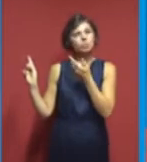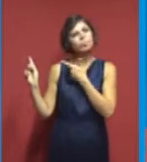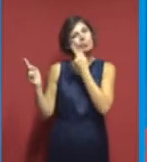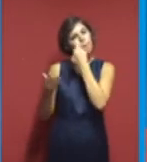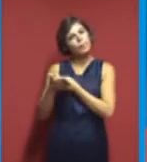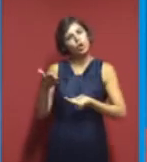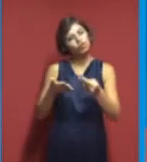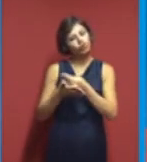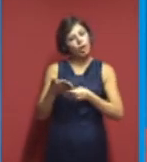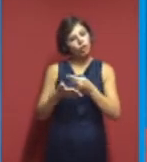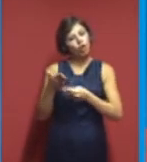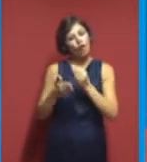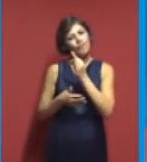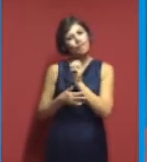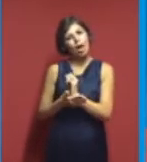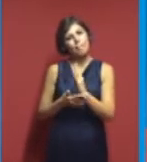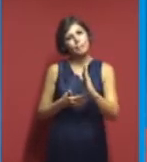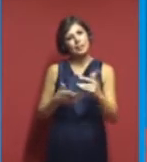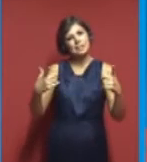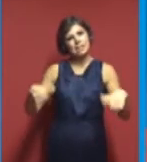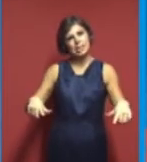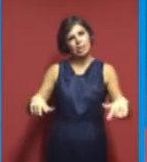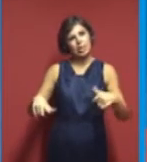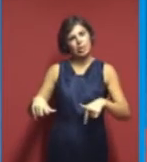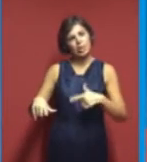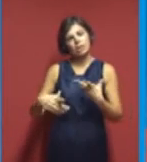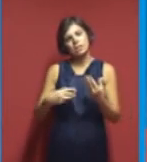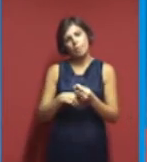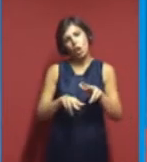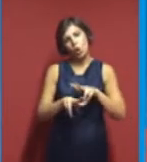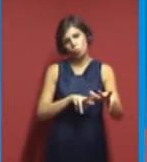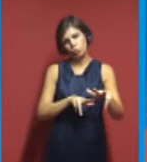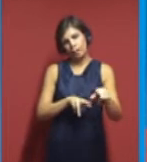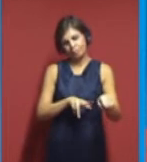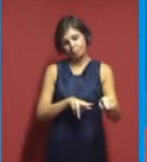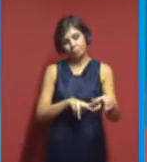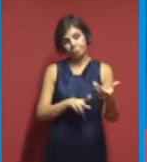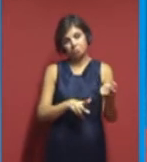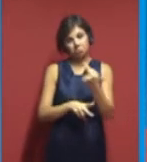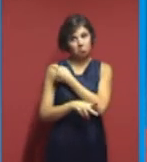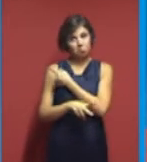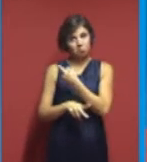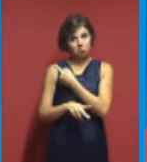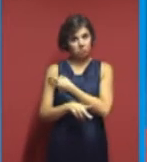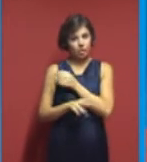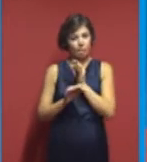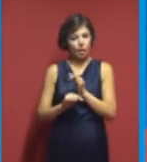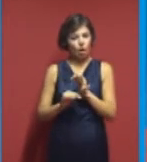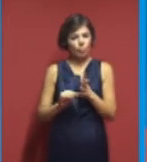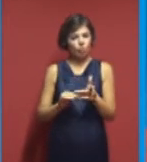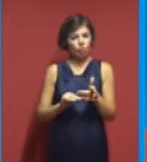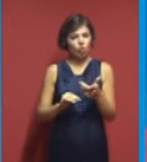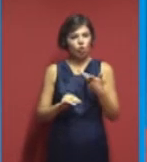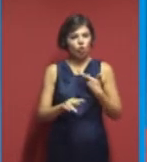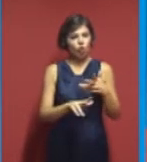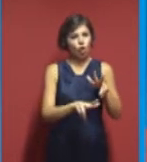the local city council. I'm sorry. So basically, we are developing an infrastructure of Fab Labs in every single district of the city